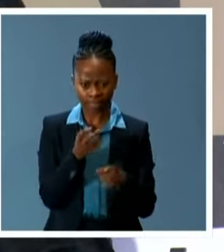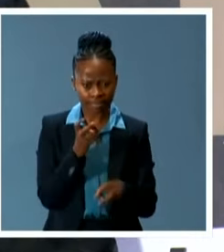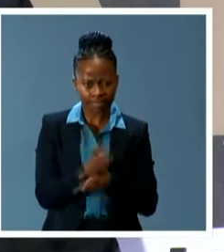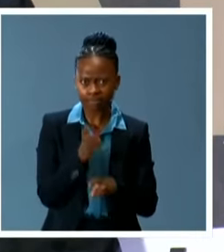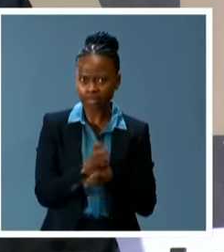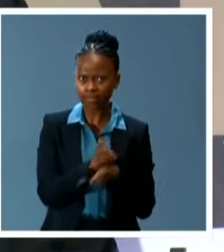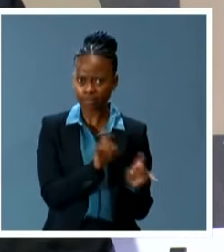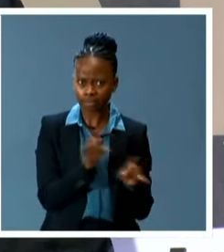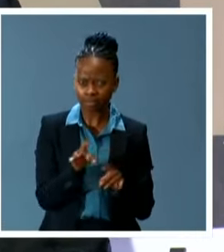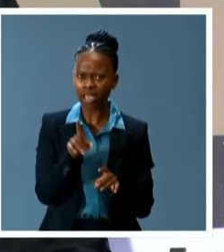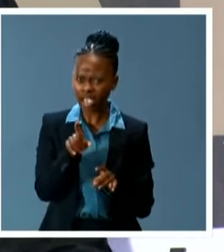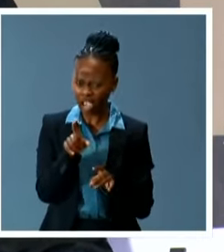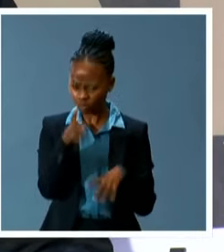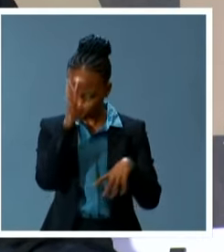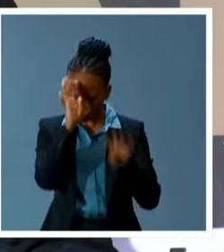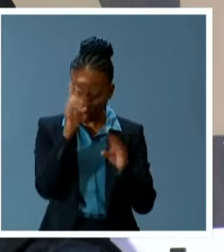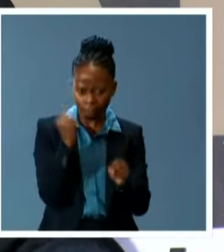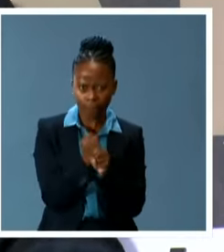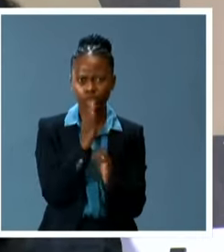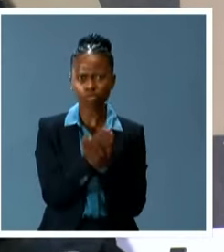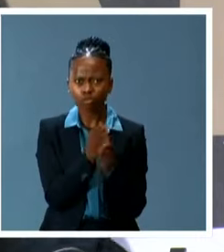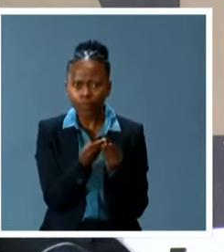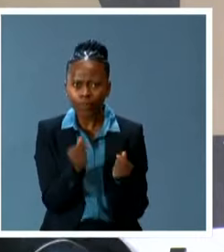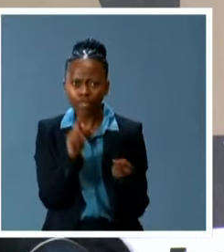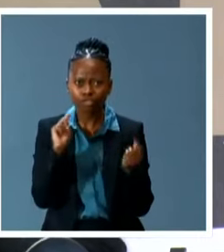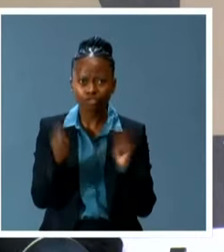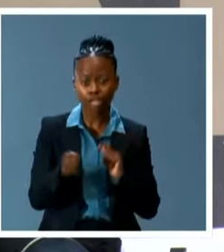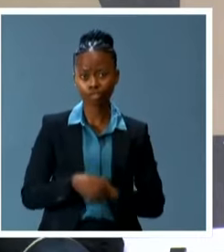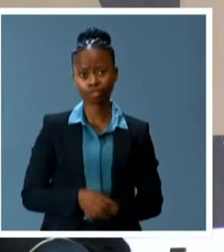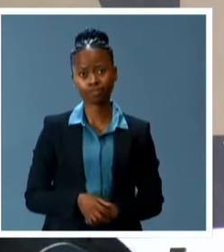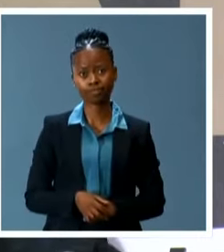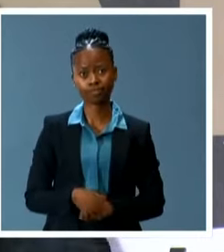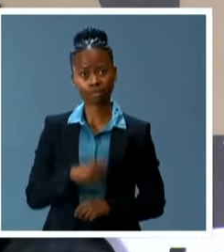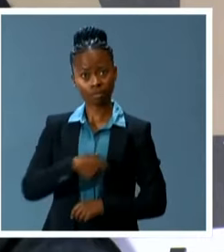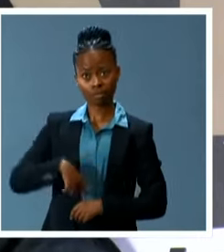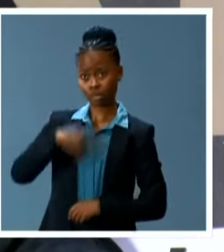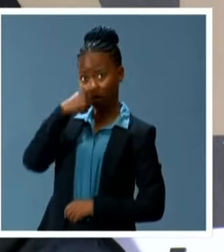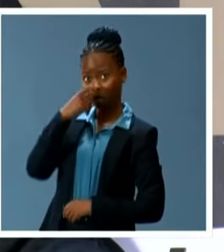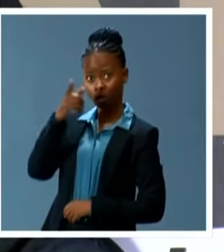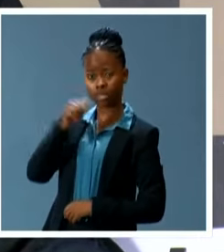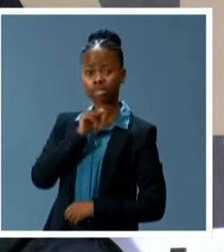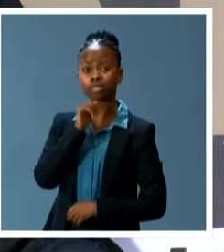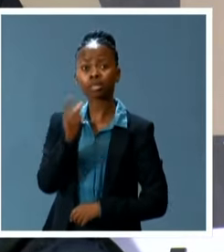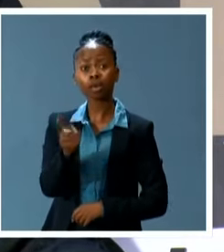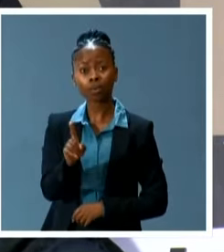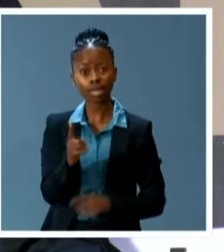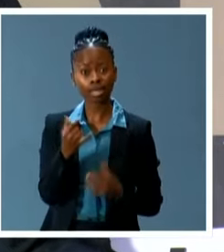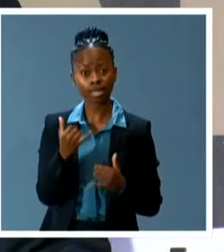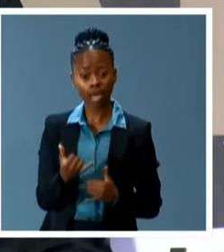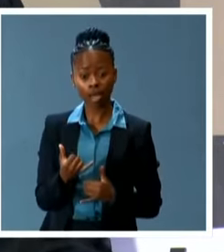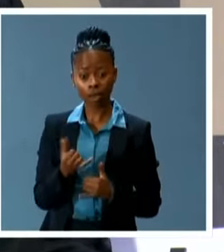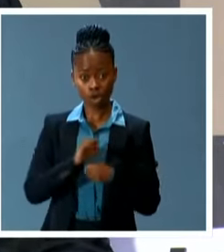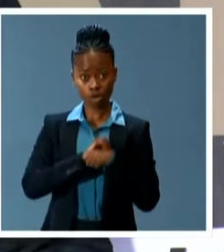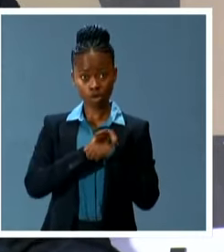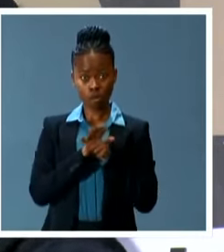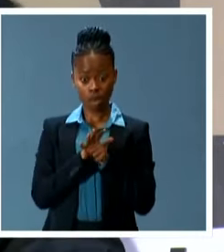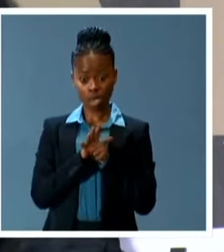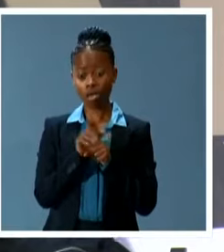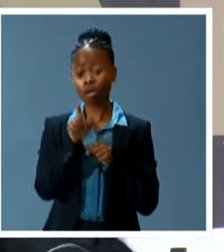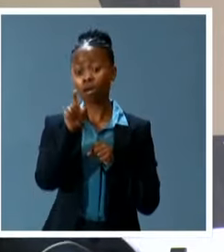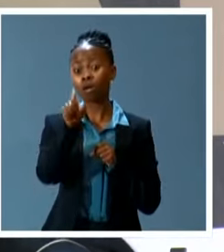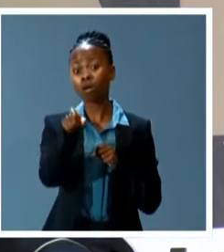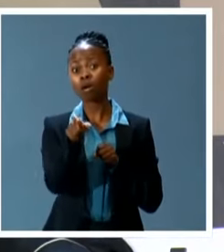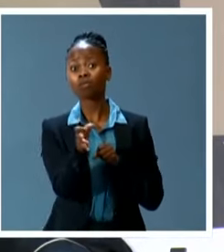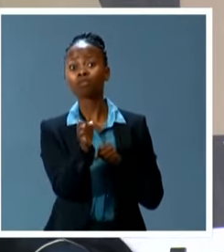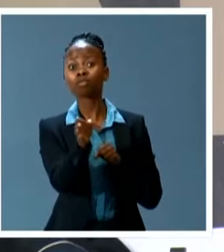He keeps reminding us that the South Africa which will emerge after COVID-19 will not be the